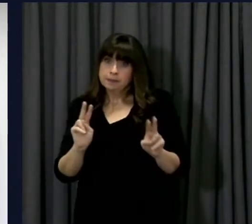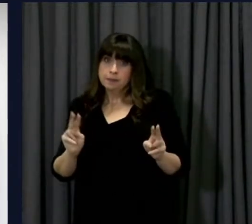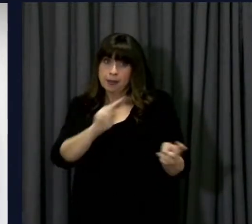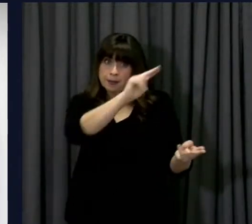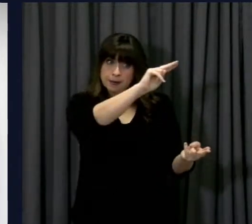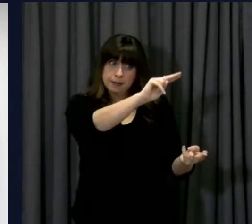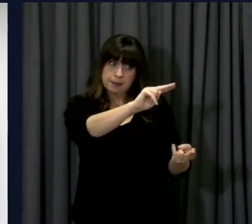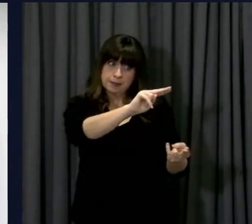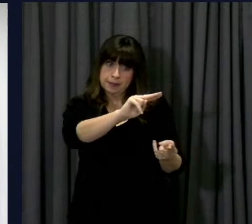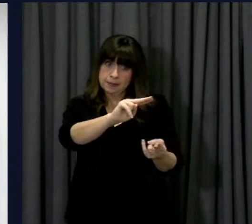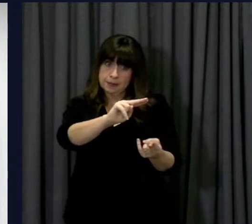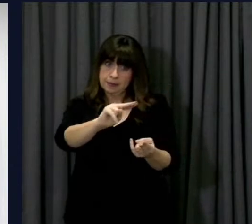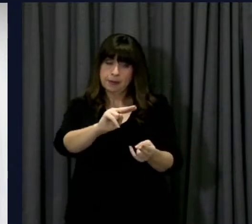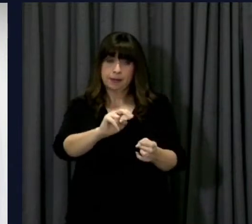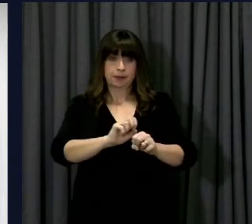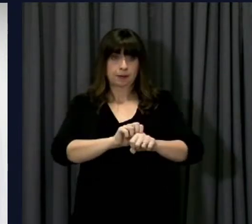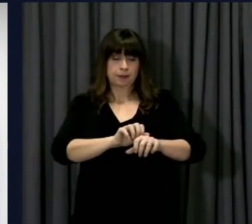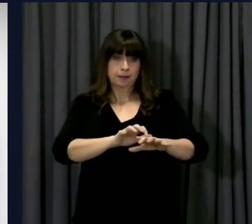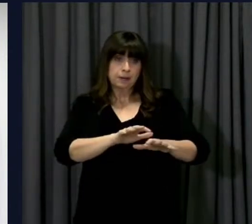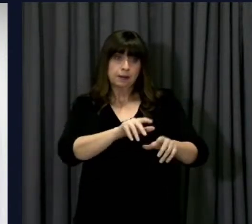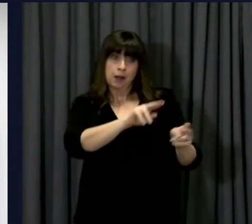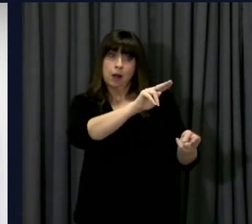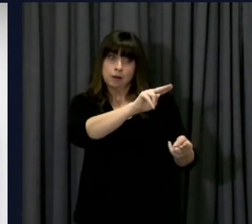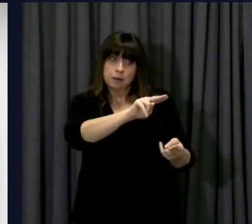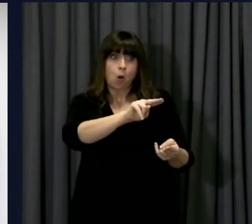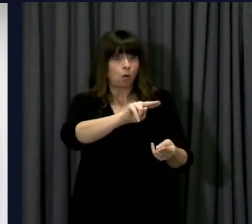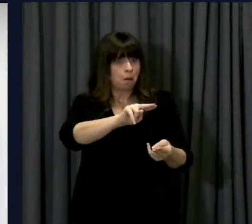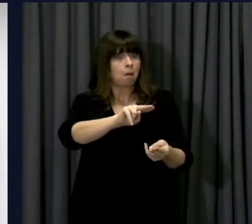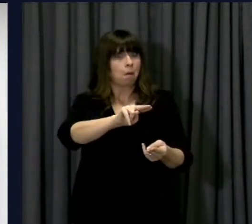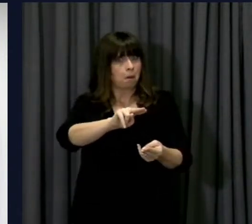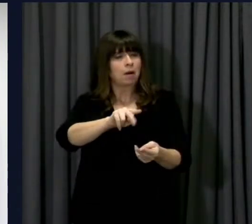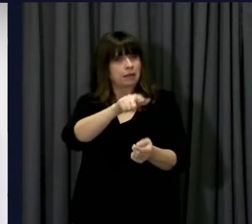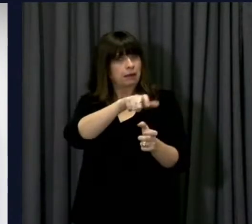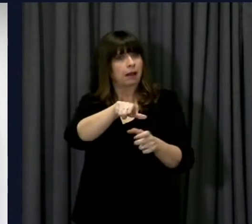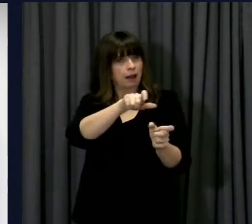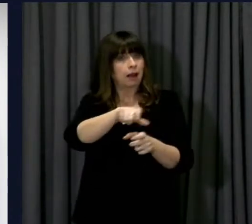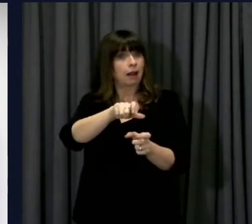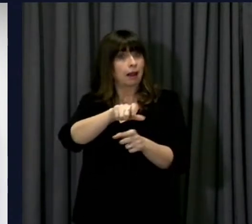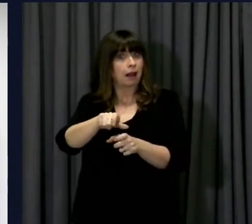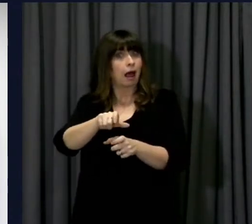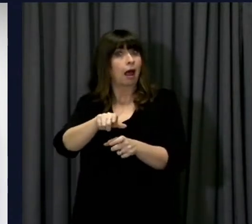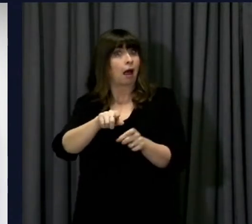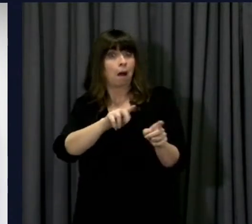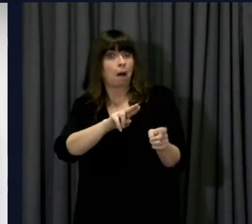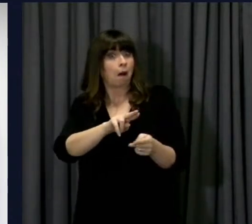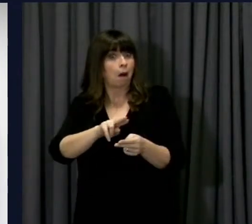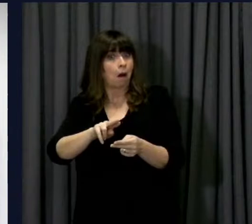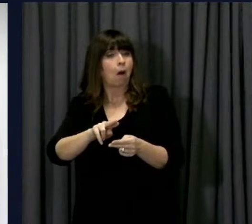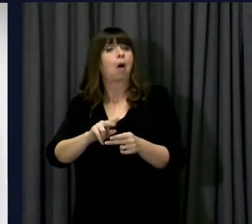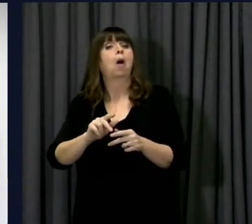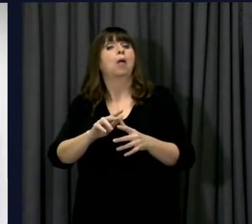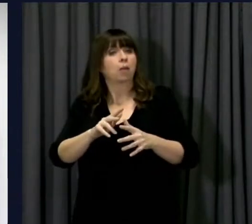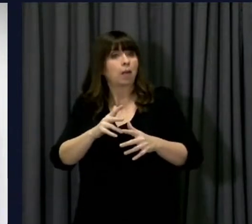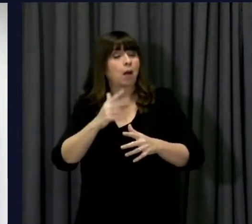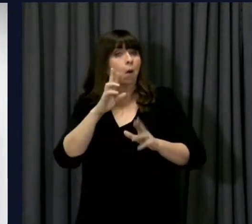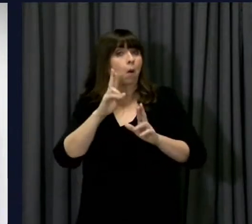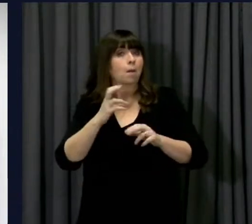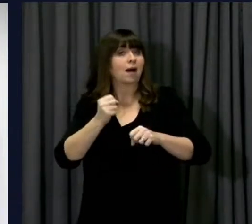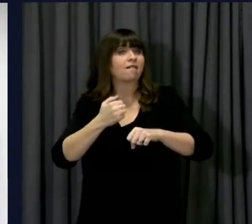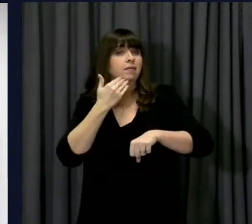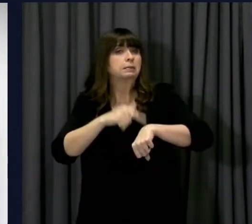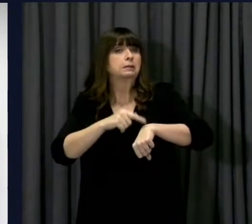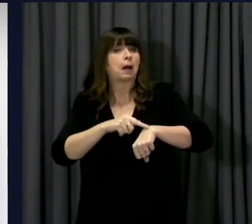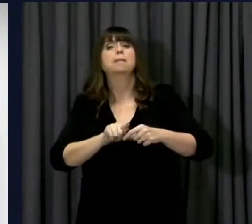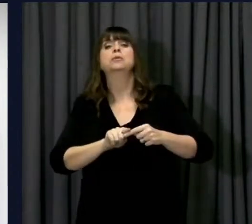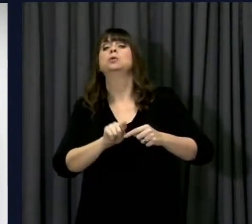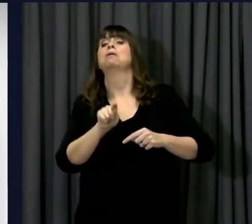continued reductions, seeing those being sustained, and then to see what headroom we have, together with all the other choices, given that it is a stated commitment